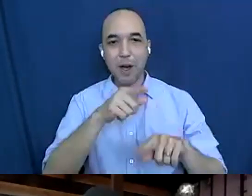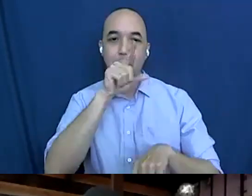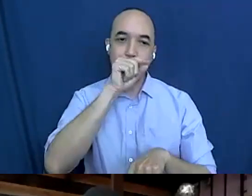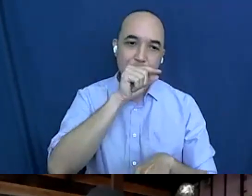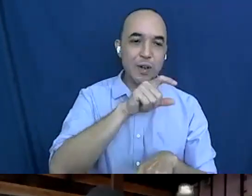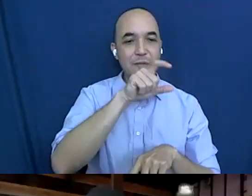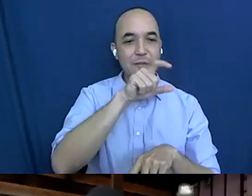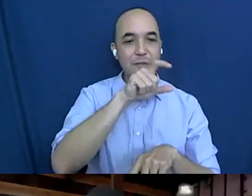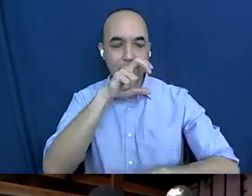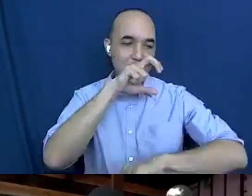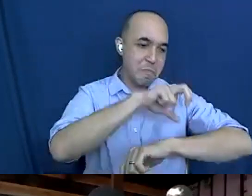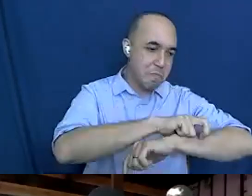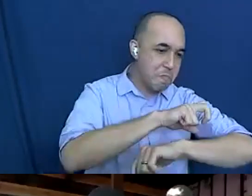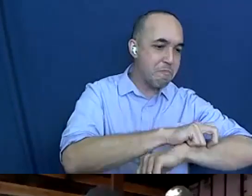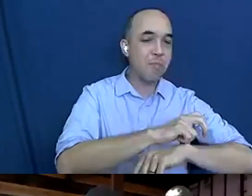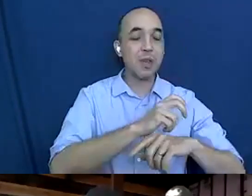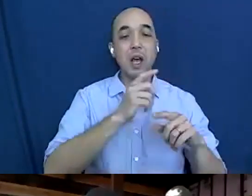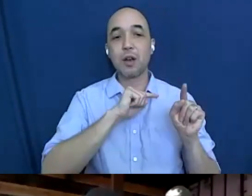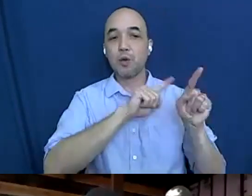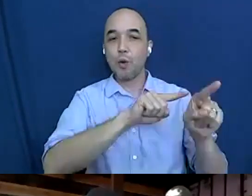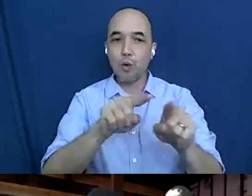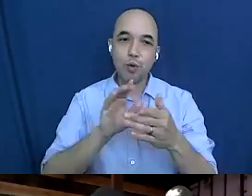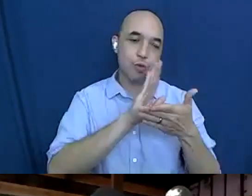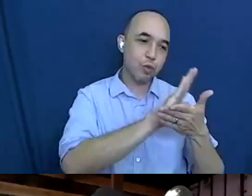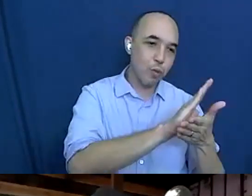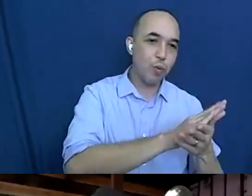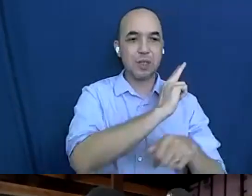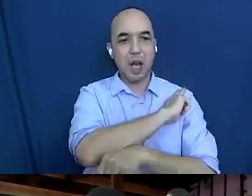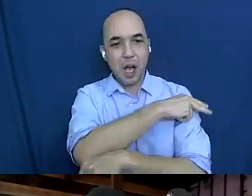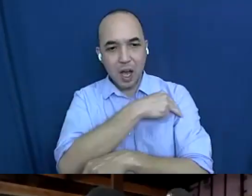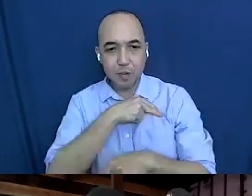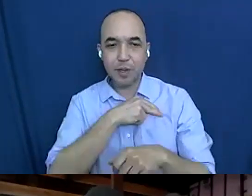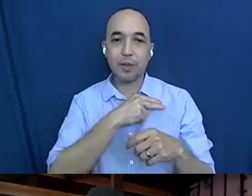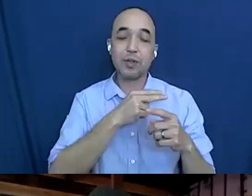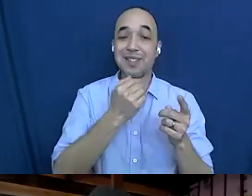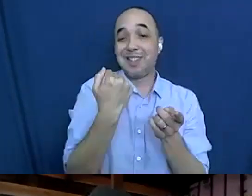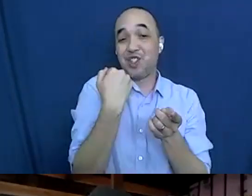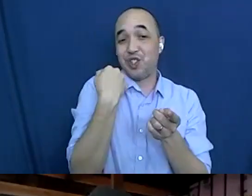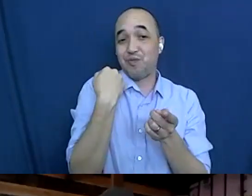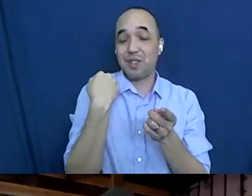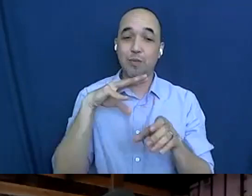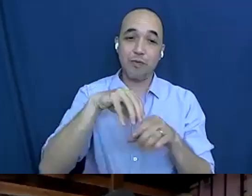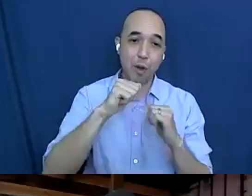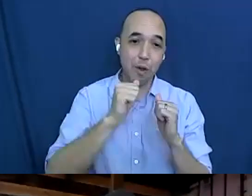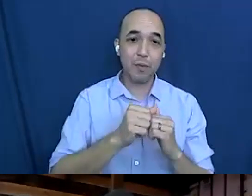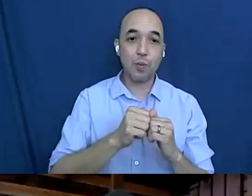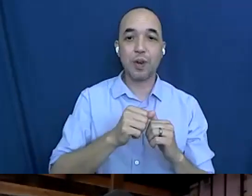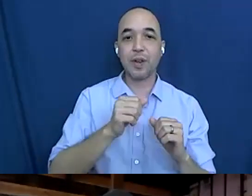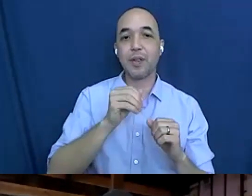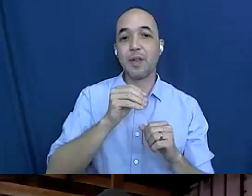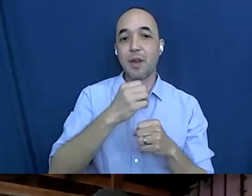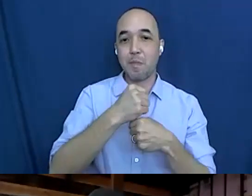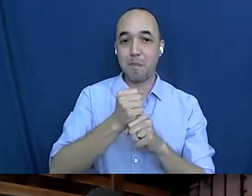did a Make-A-Wish Foundation for a little girl named Netta. I do birthday parties for